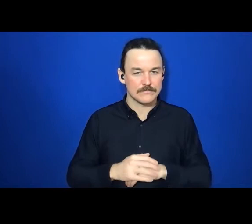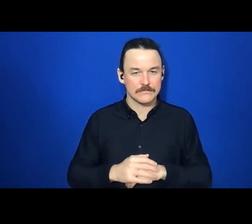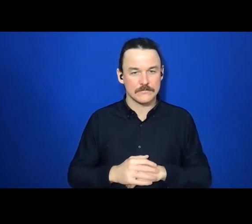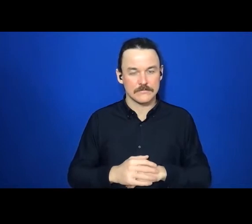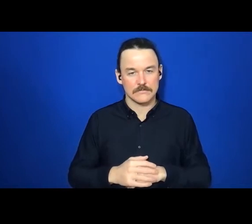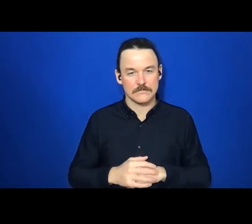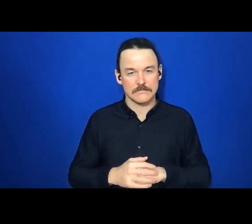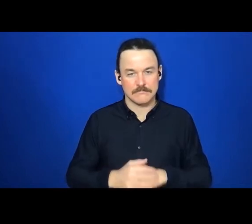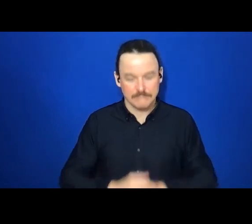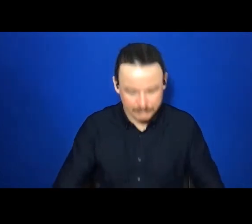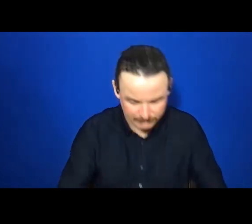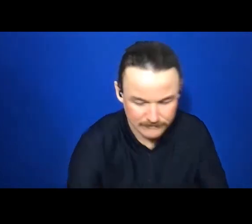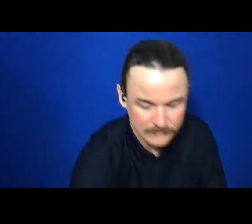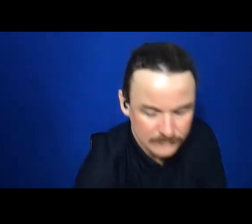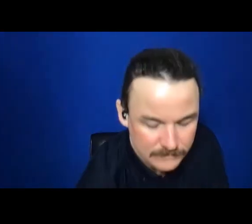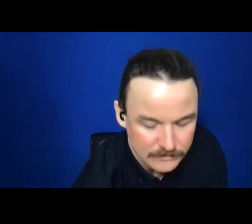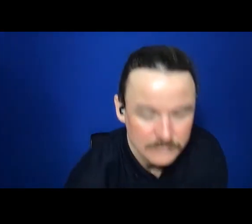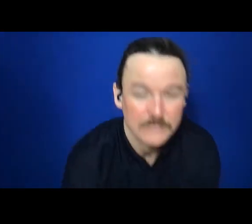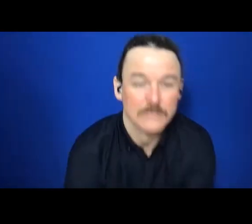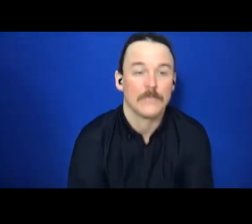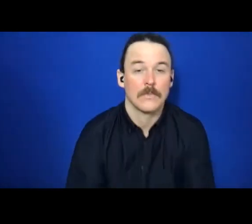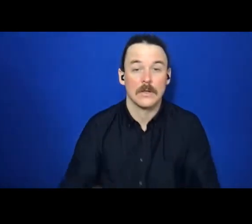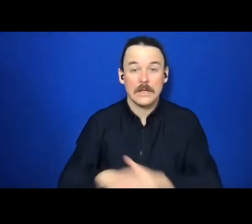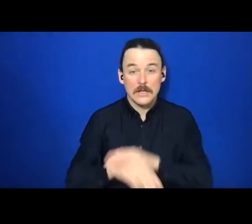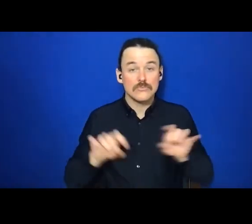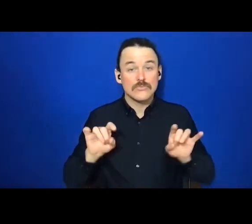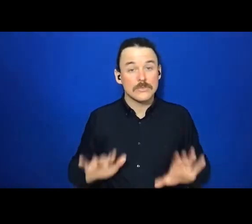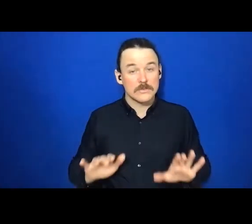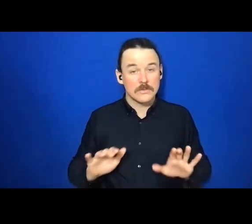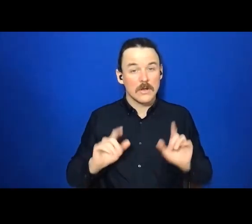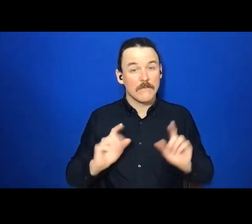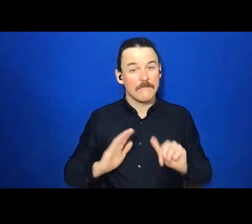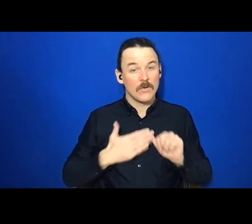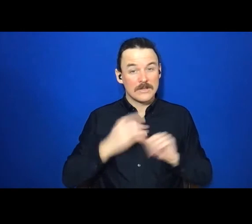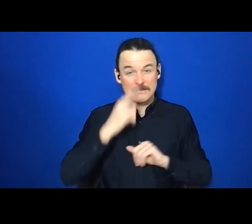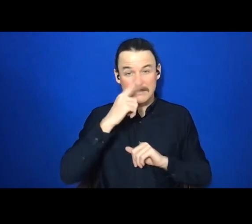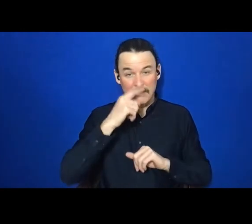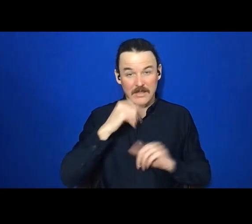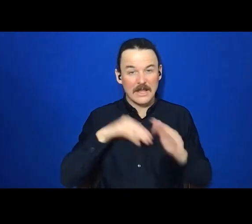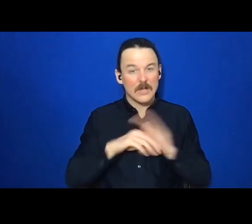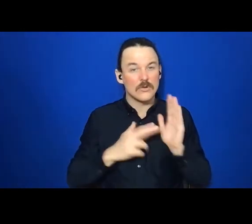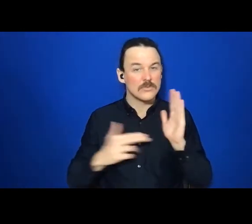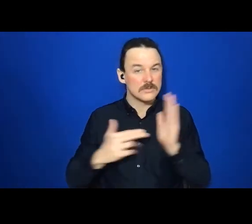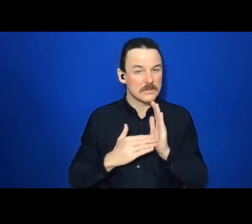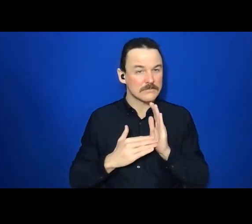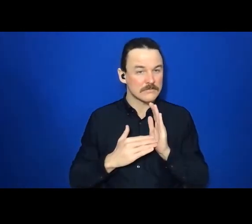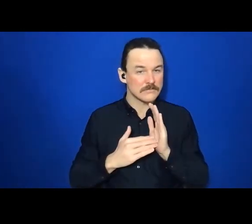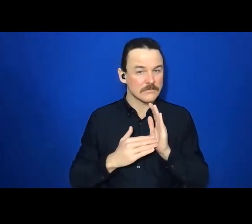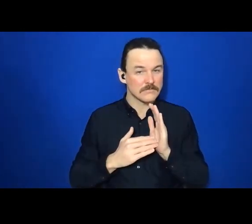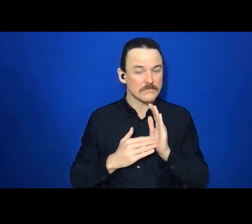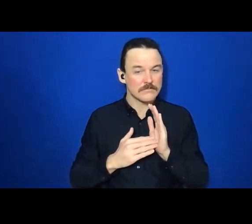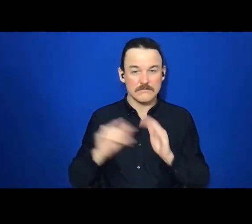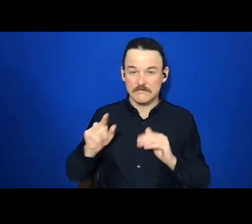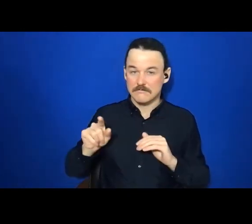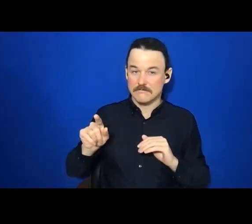the Australian context, the First People of New Zealand account for a large amount of the